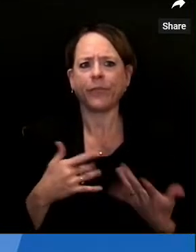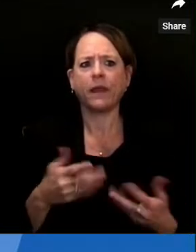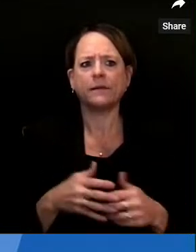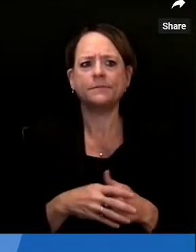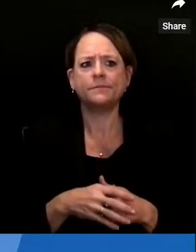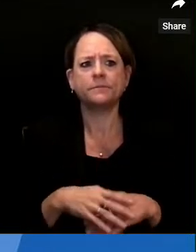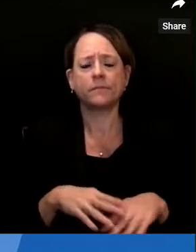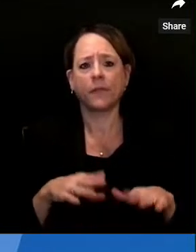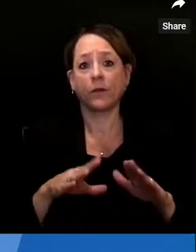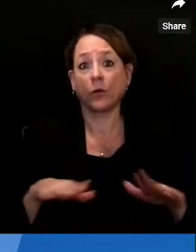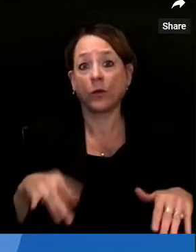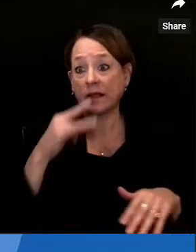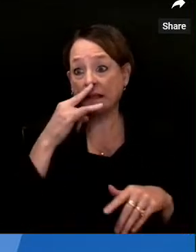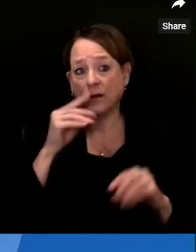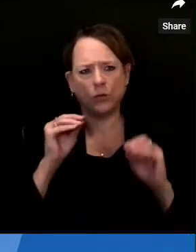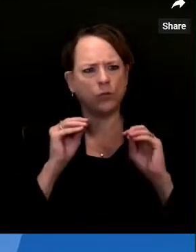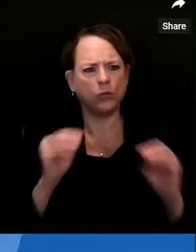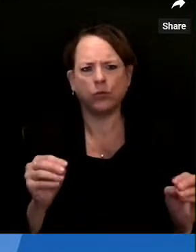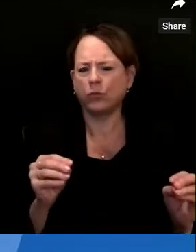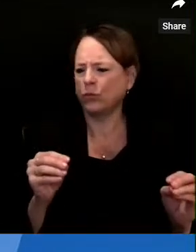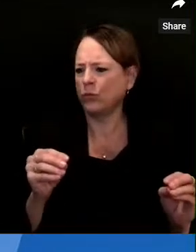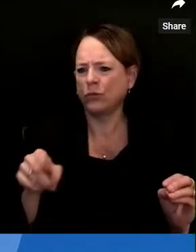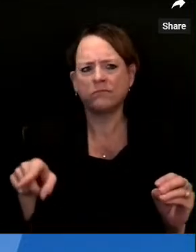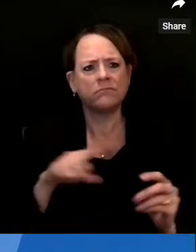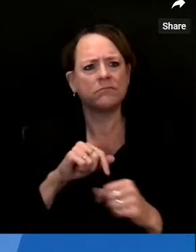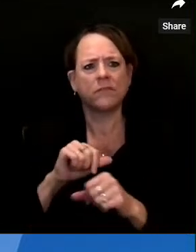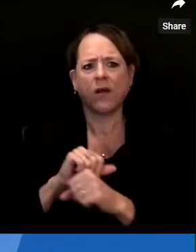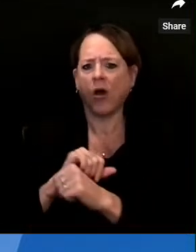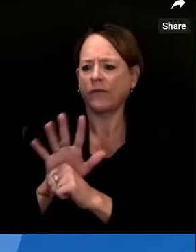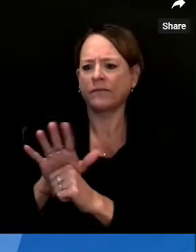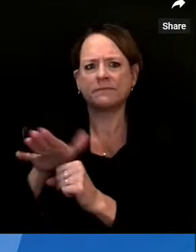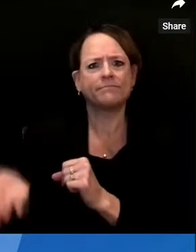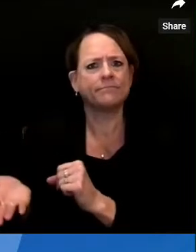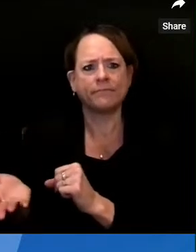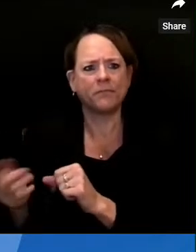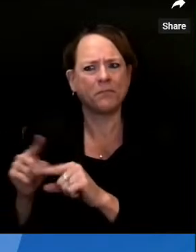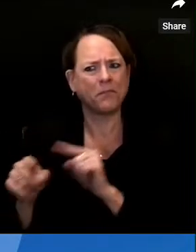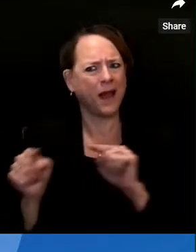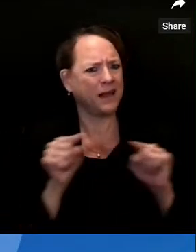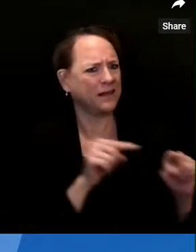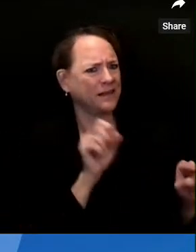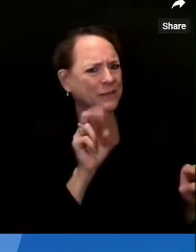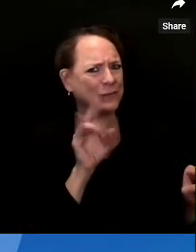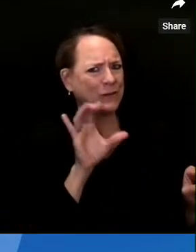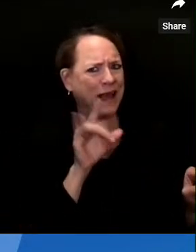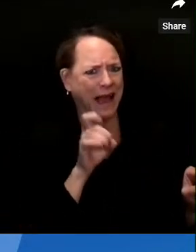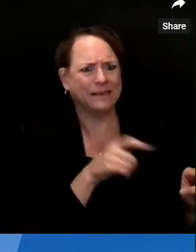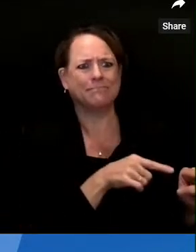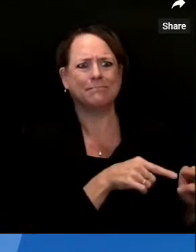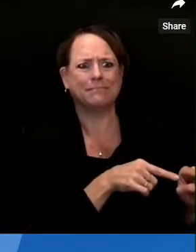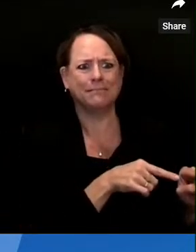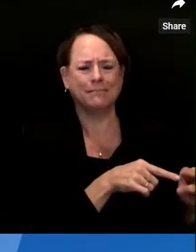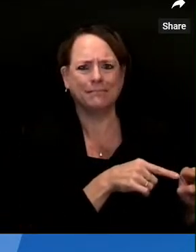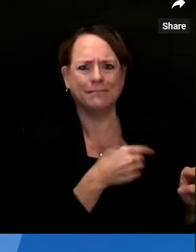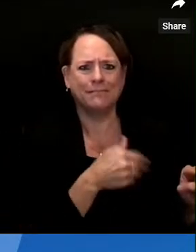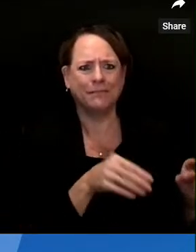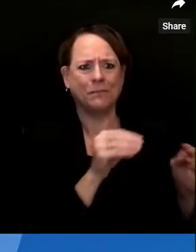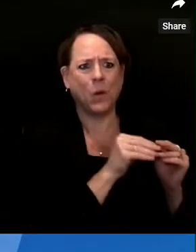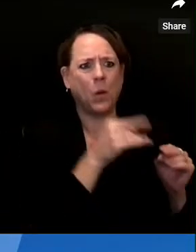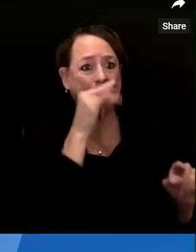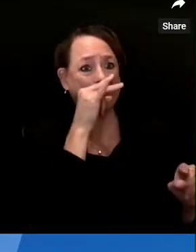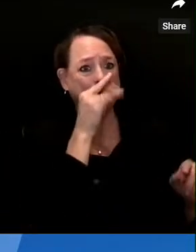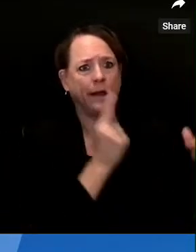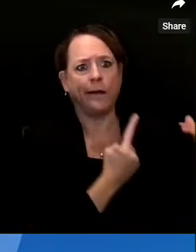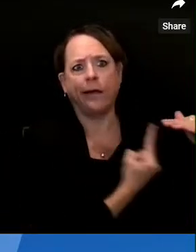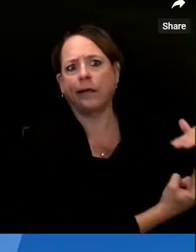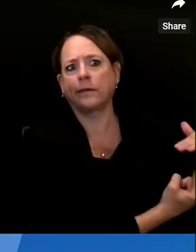account when making these recommendations, especially given that kids between 12 and 17 now report the highest levels